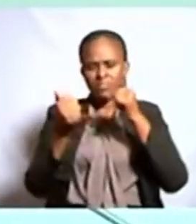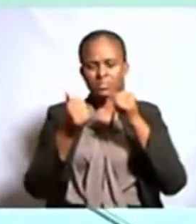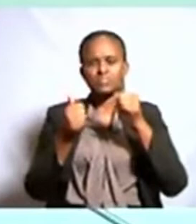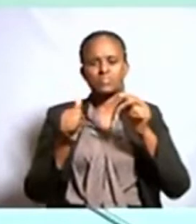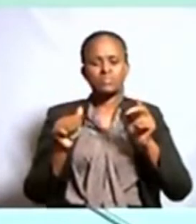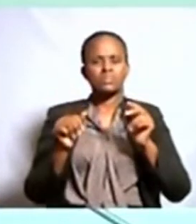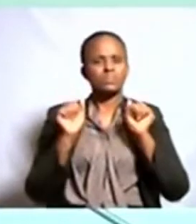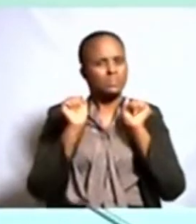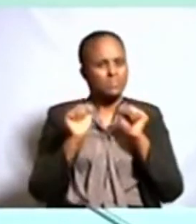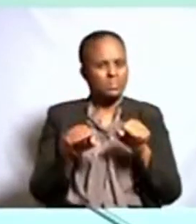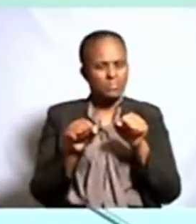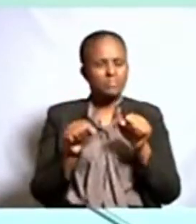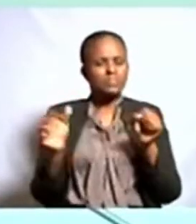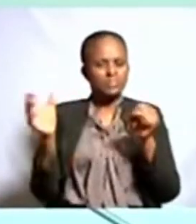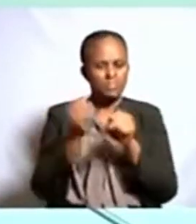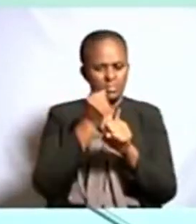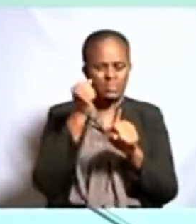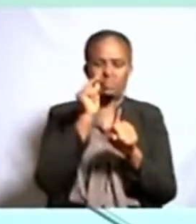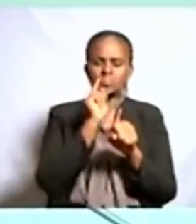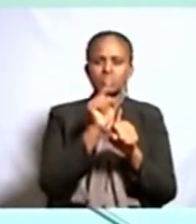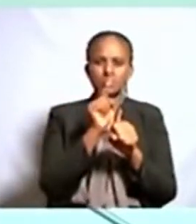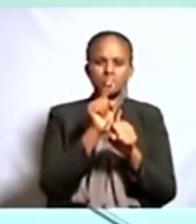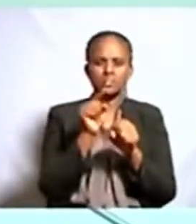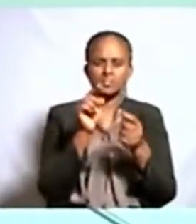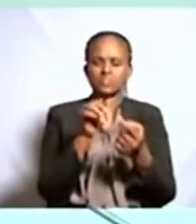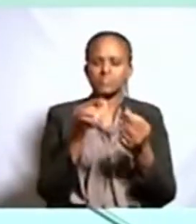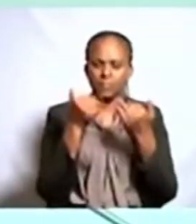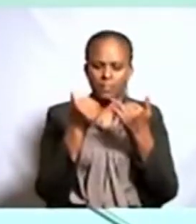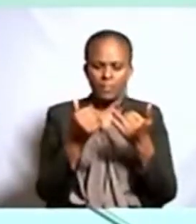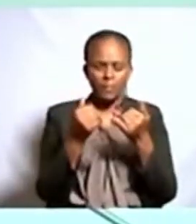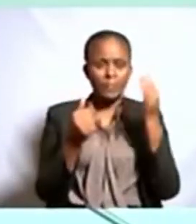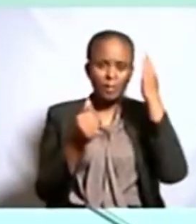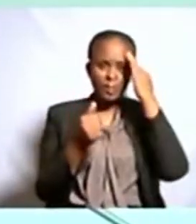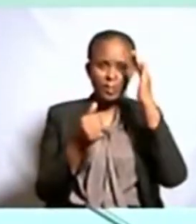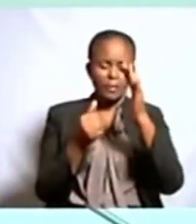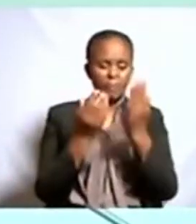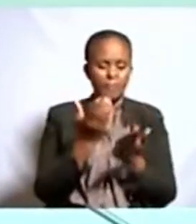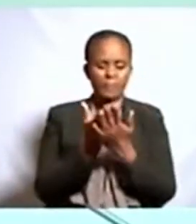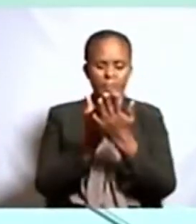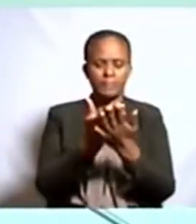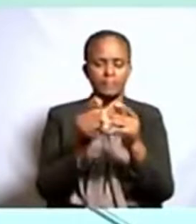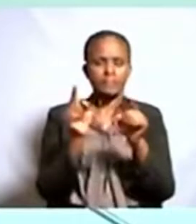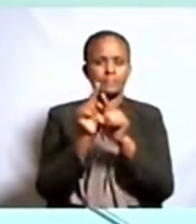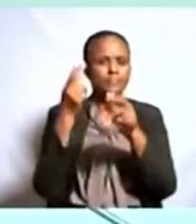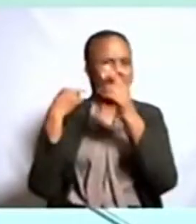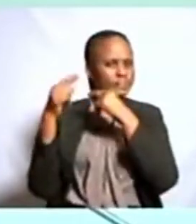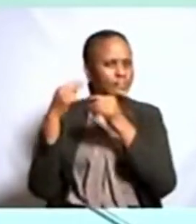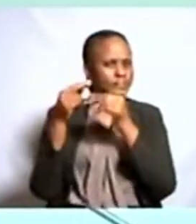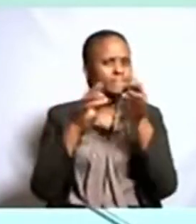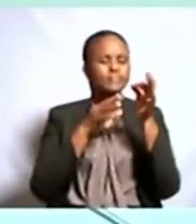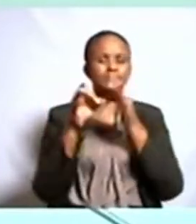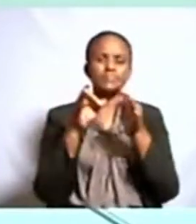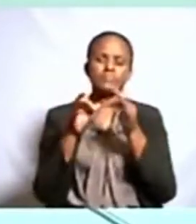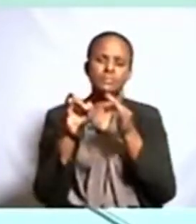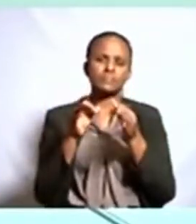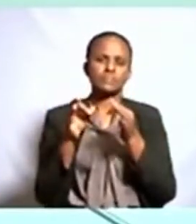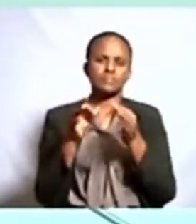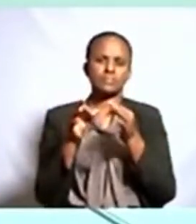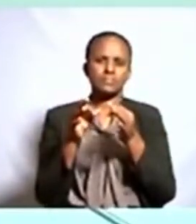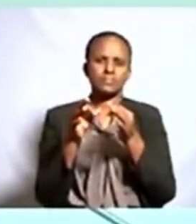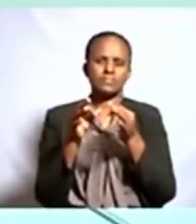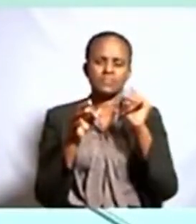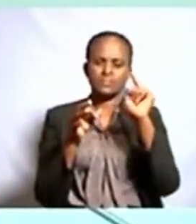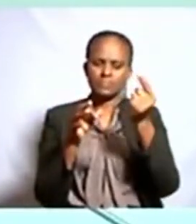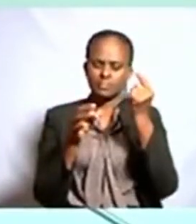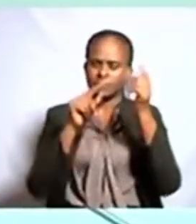conspirator can win the contract. A scrutiny of the bids submitted and evaluated reviewed the following. The